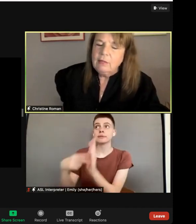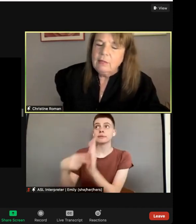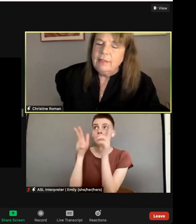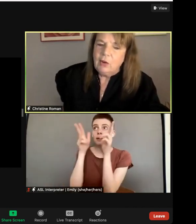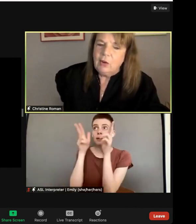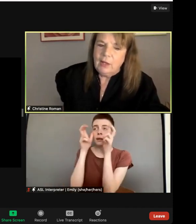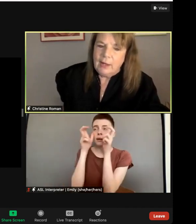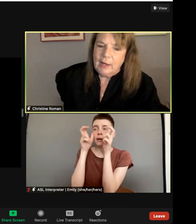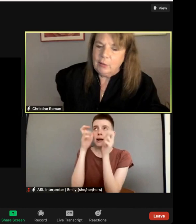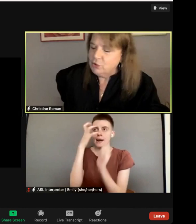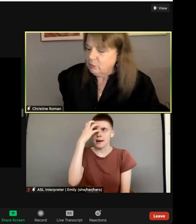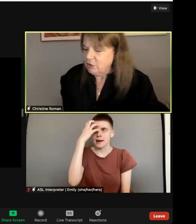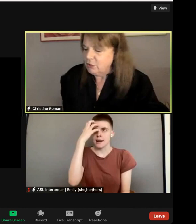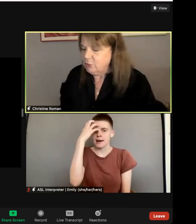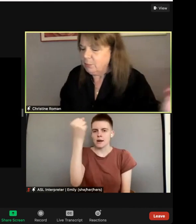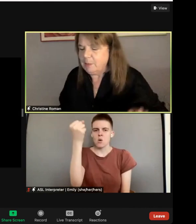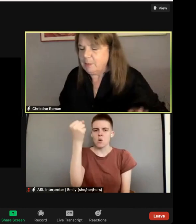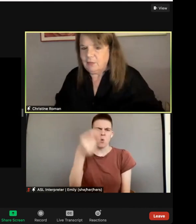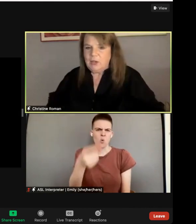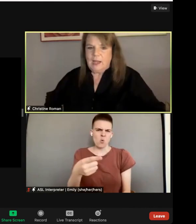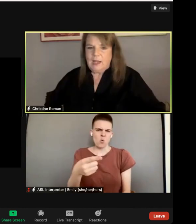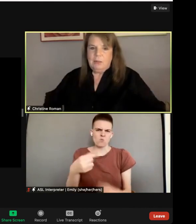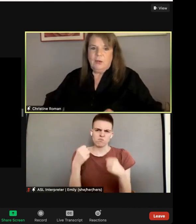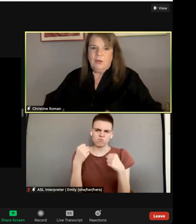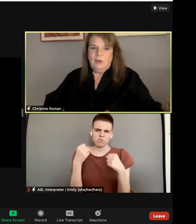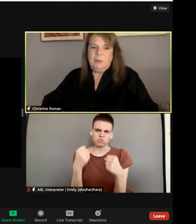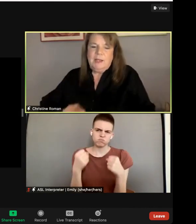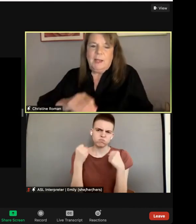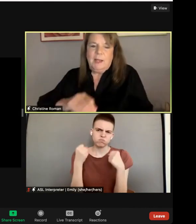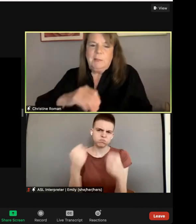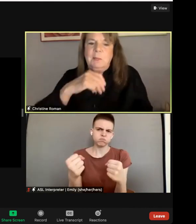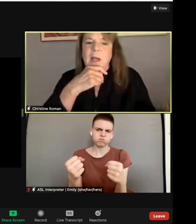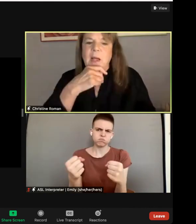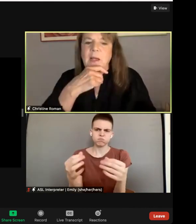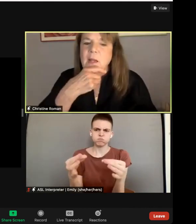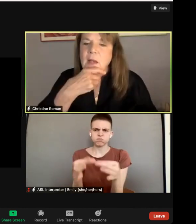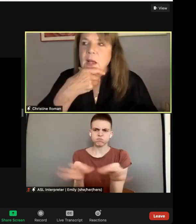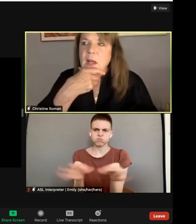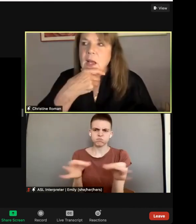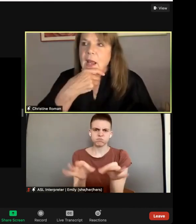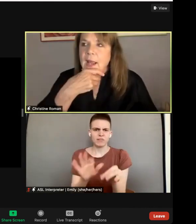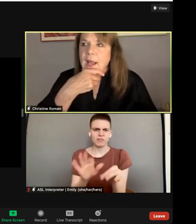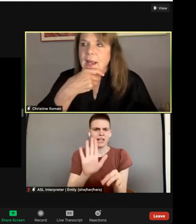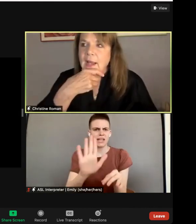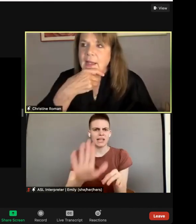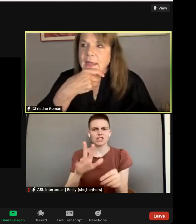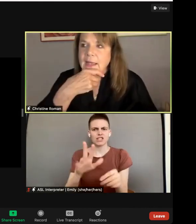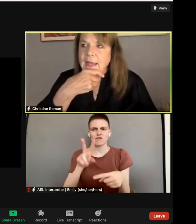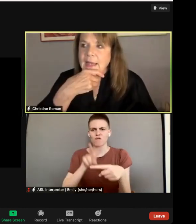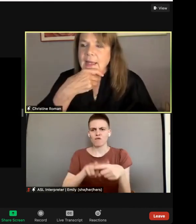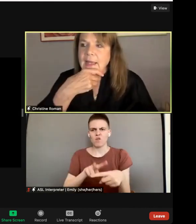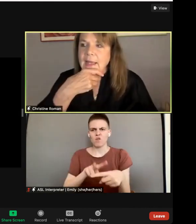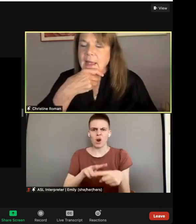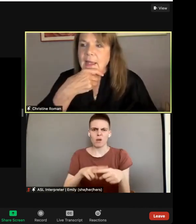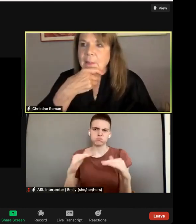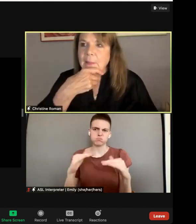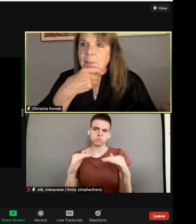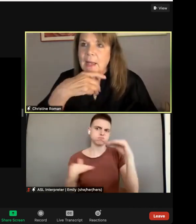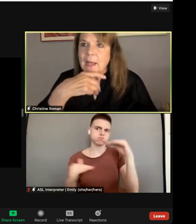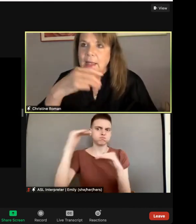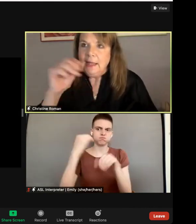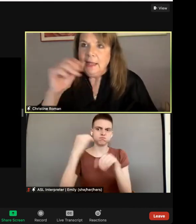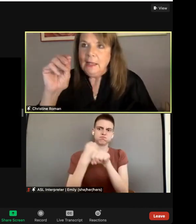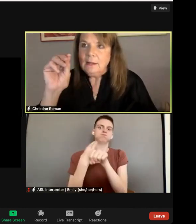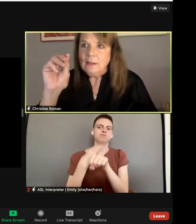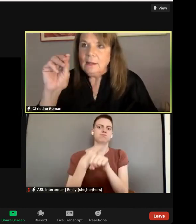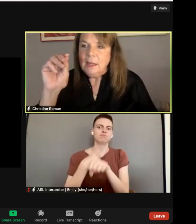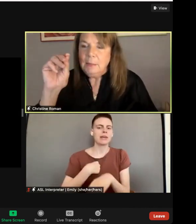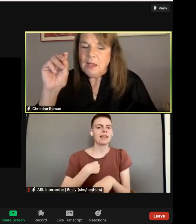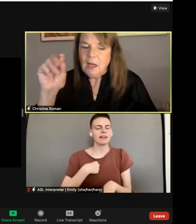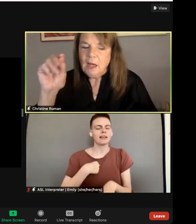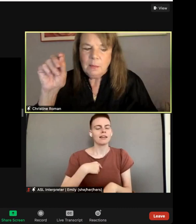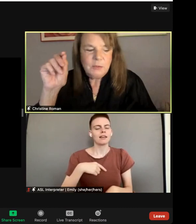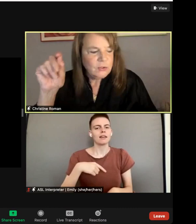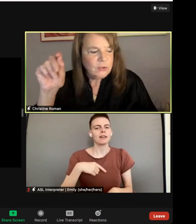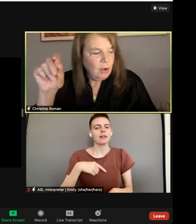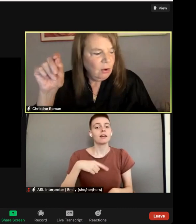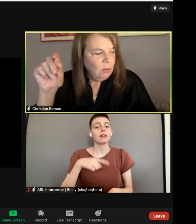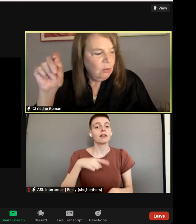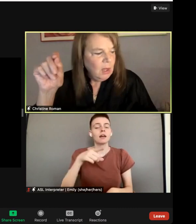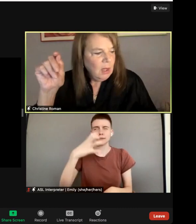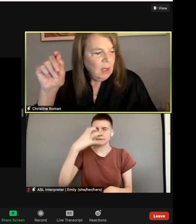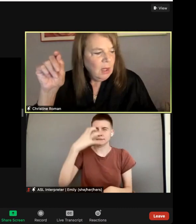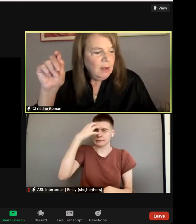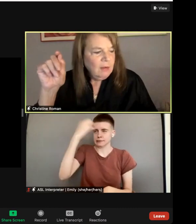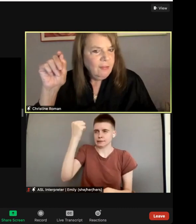enriched, probably his vocabulary 3 times mine. And he